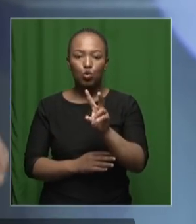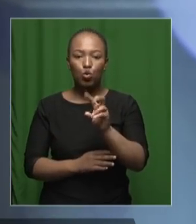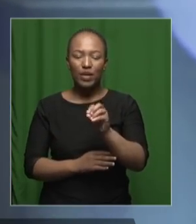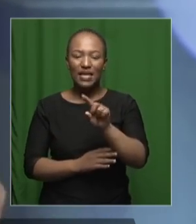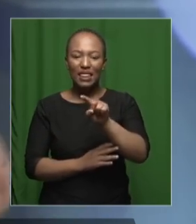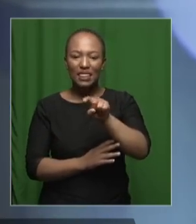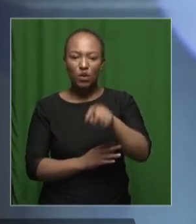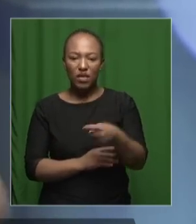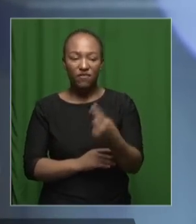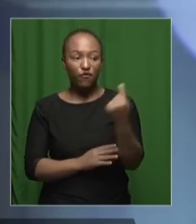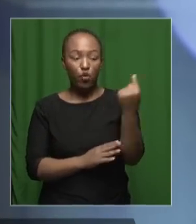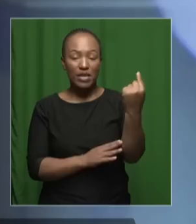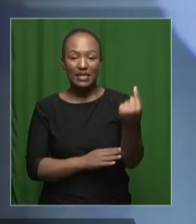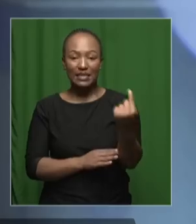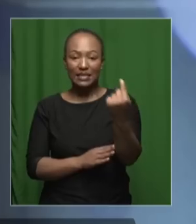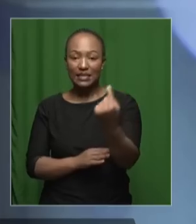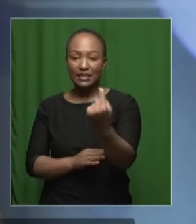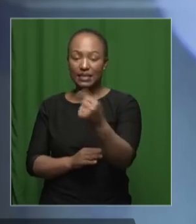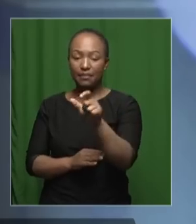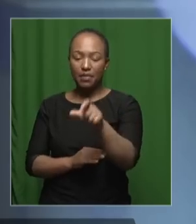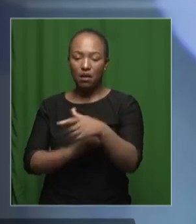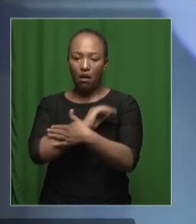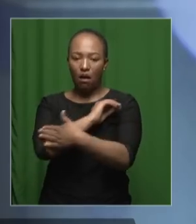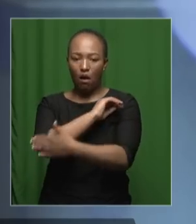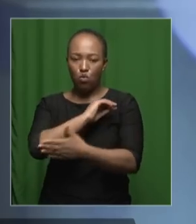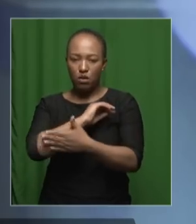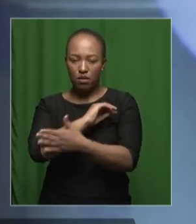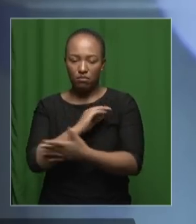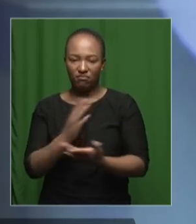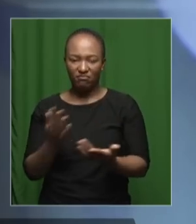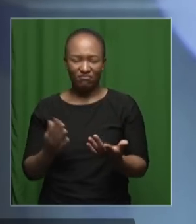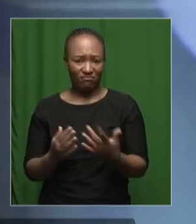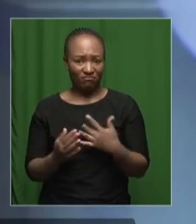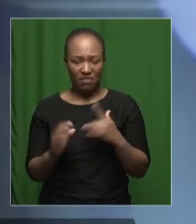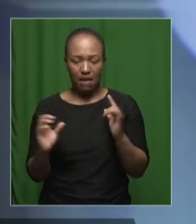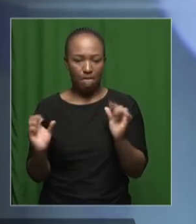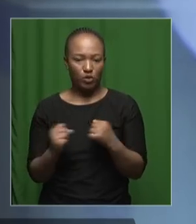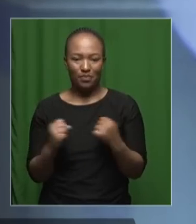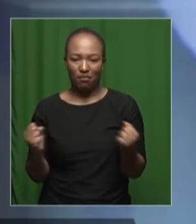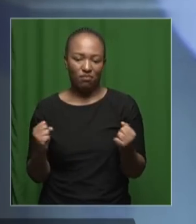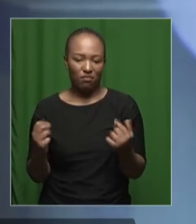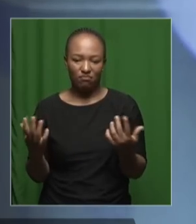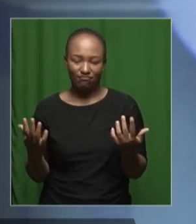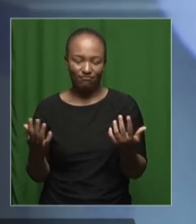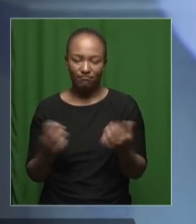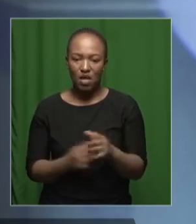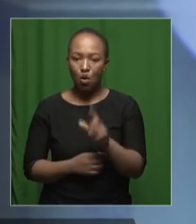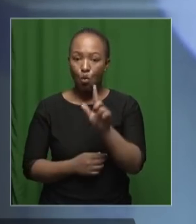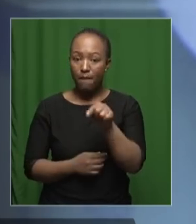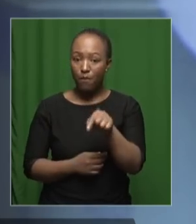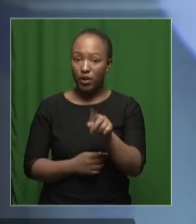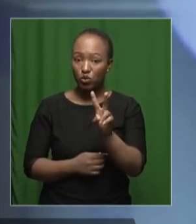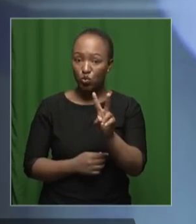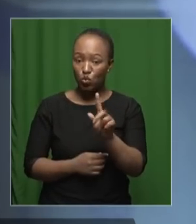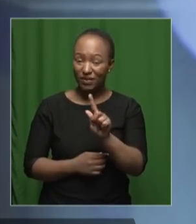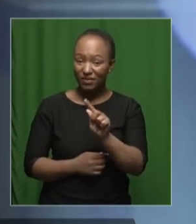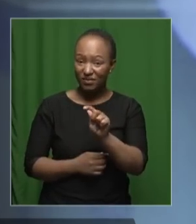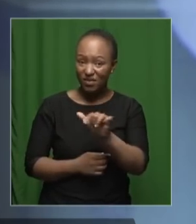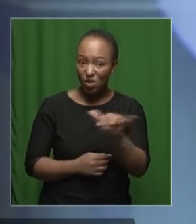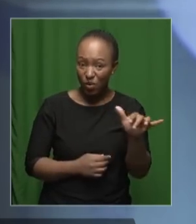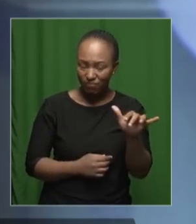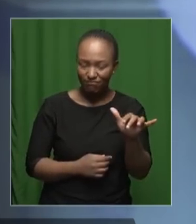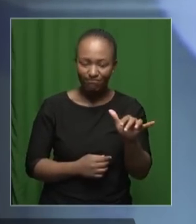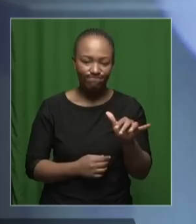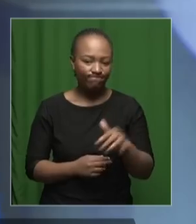each and every person in the entire country of South Africa. So it's not going to happen. 1.2 trillion rand.